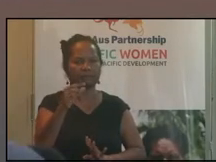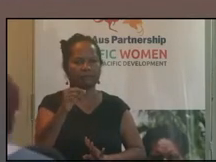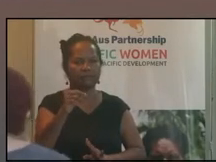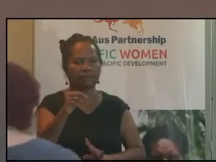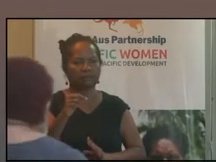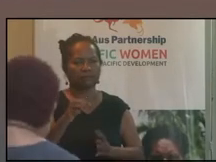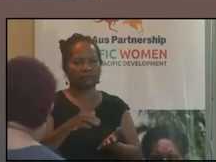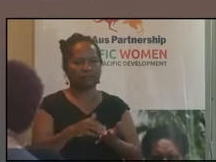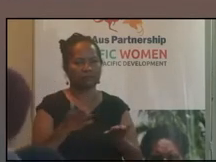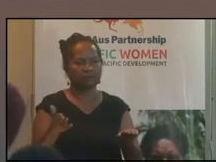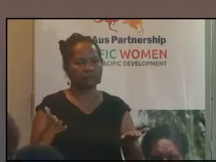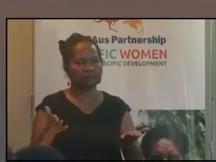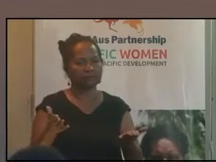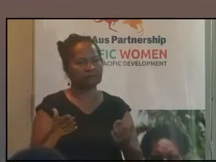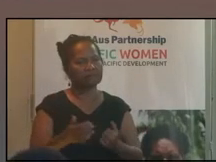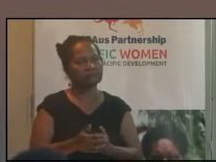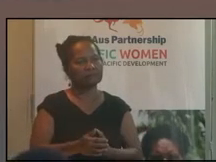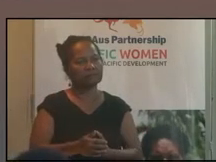panellists now.